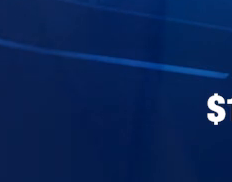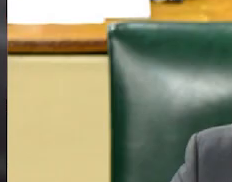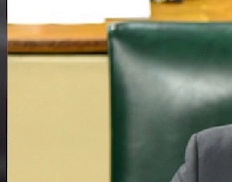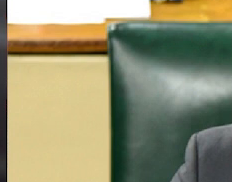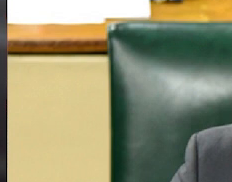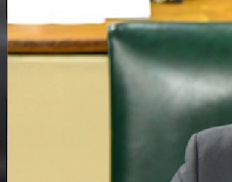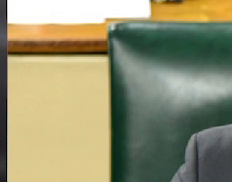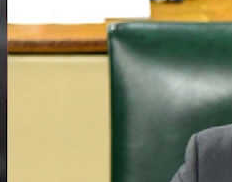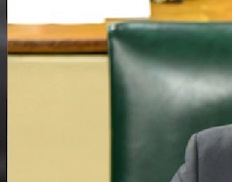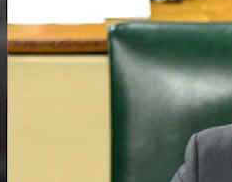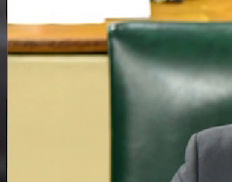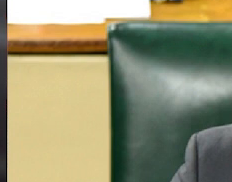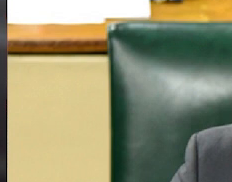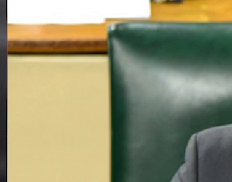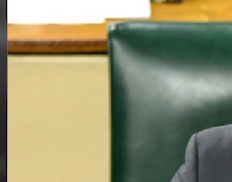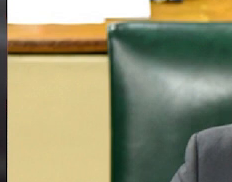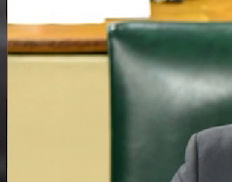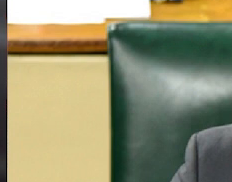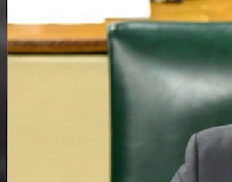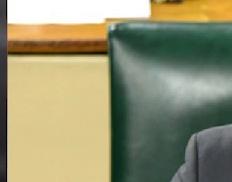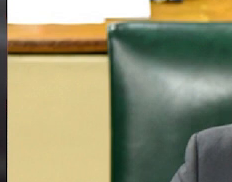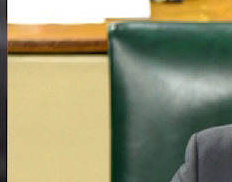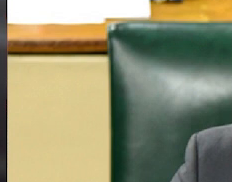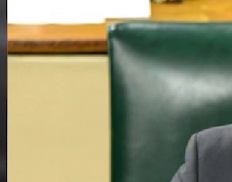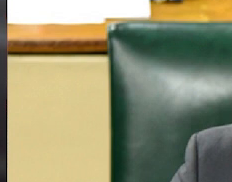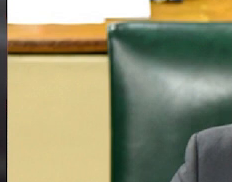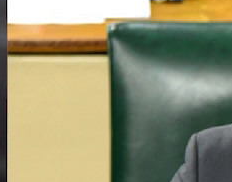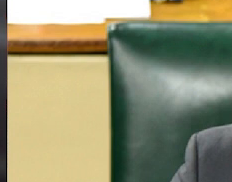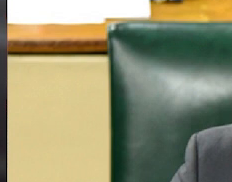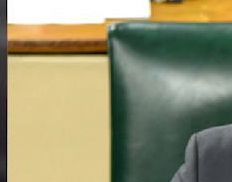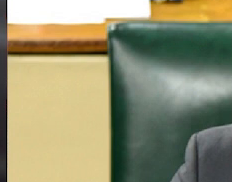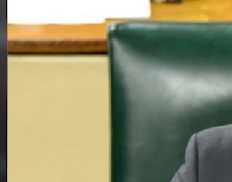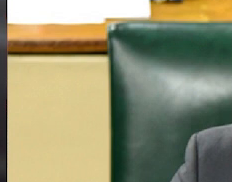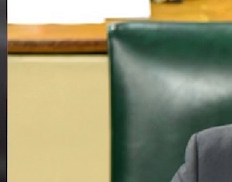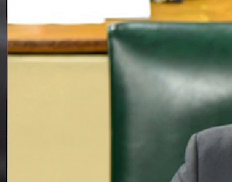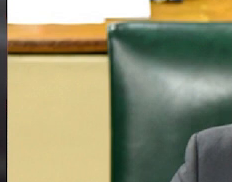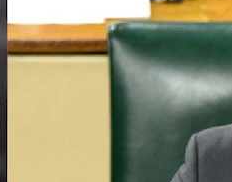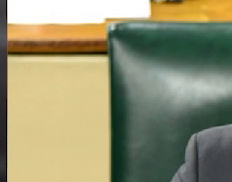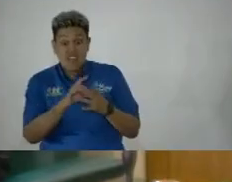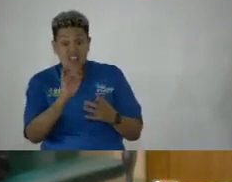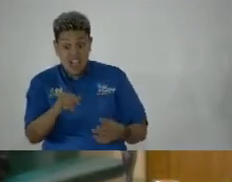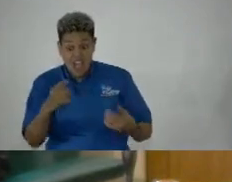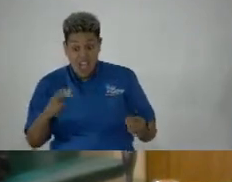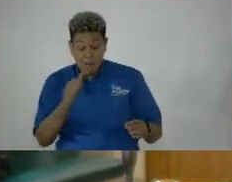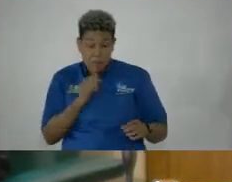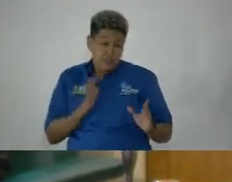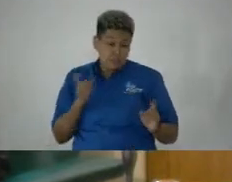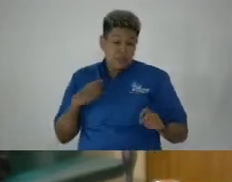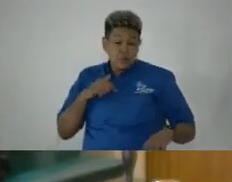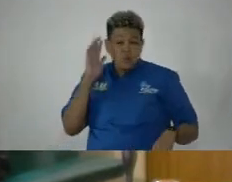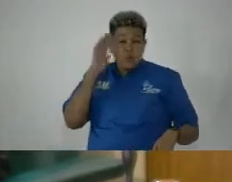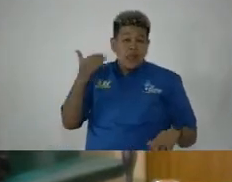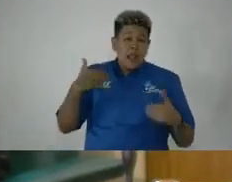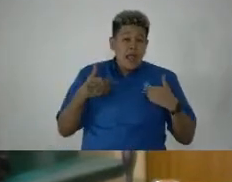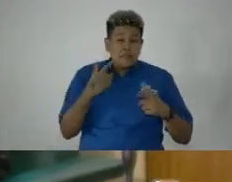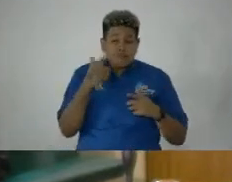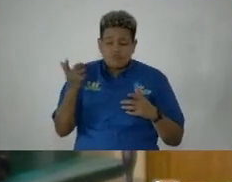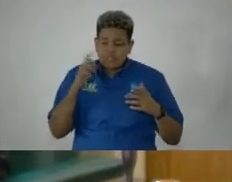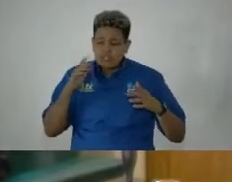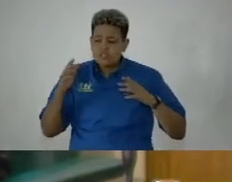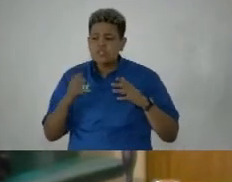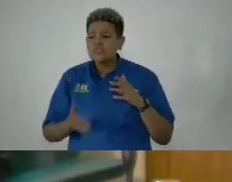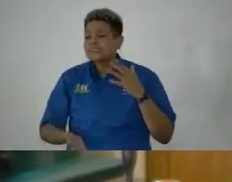activities. Measures are also being put in place to ensure long-term water security for farmers. We're going to be helping to